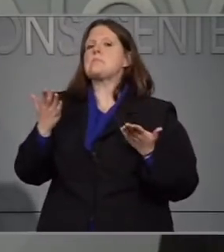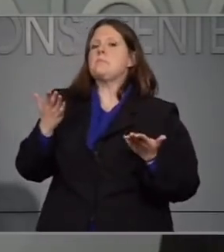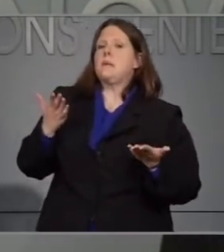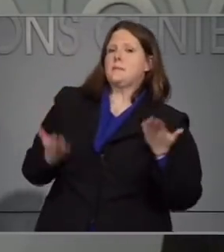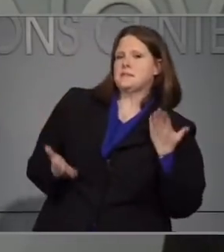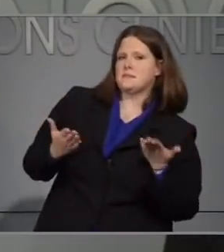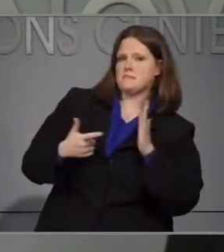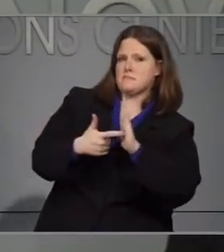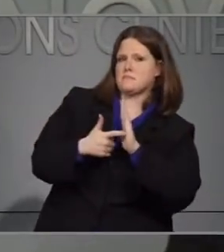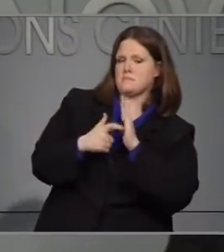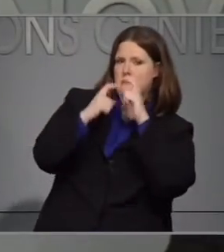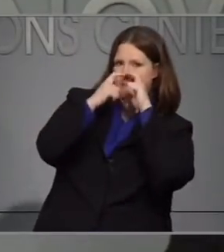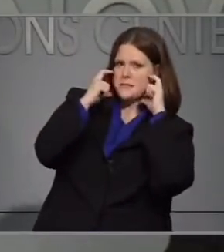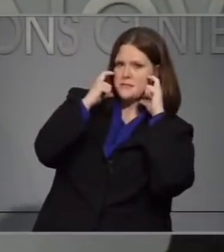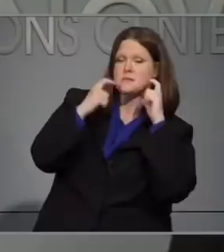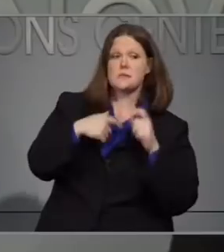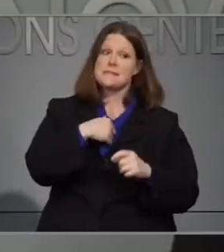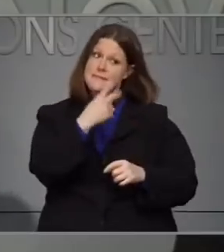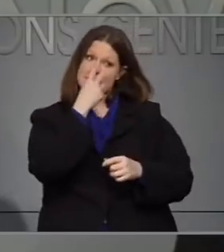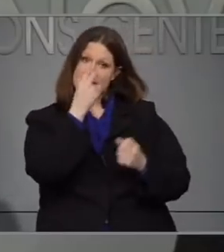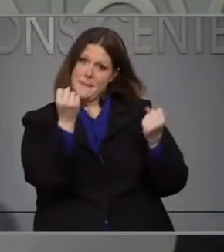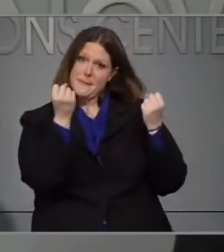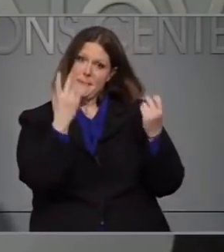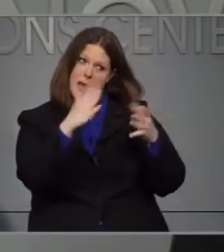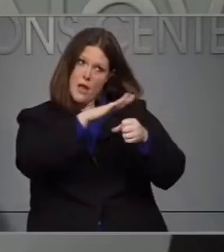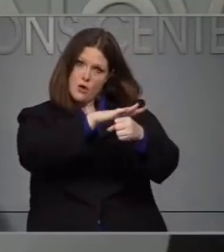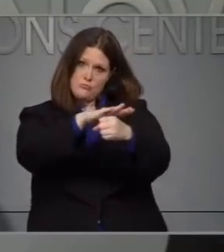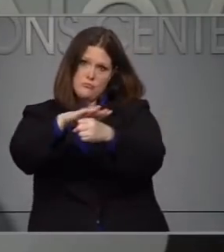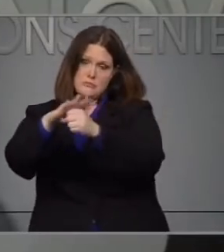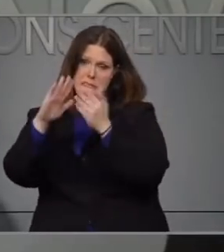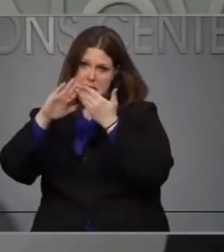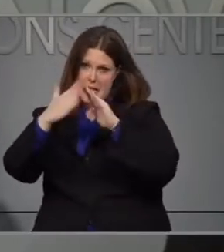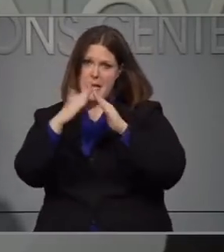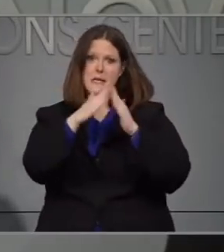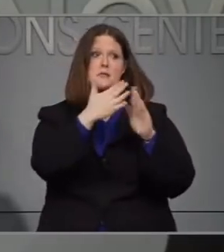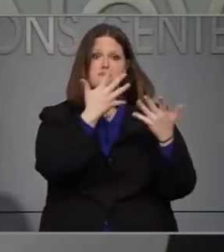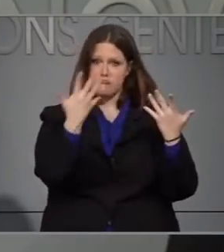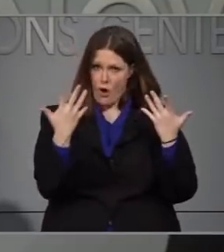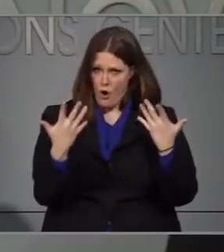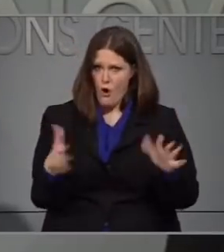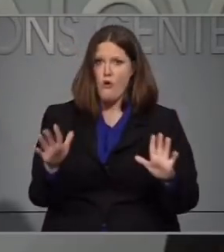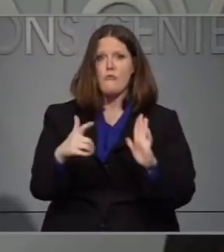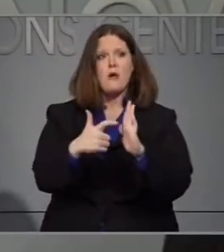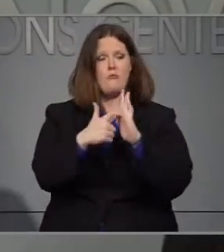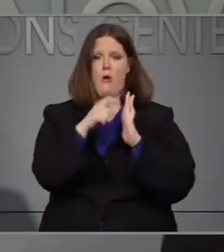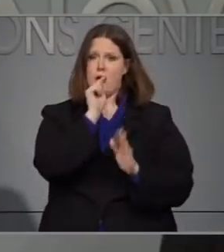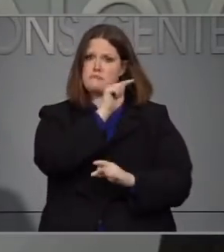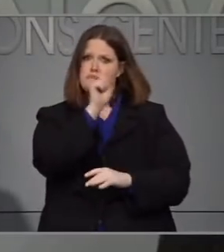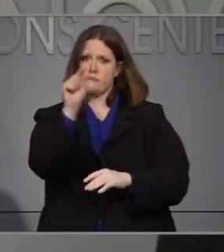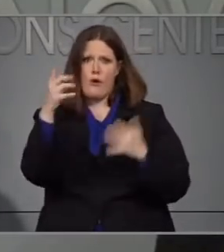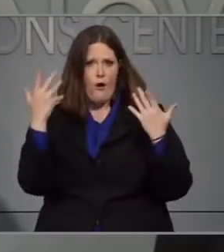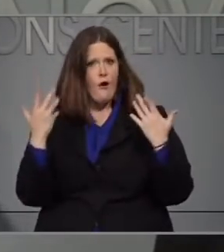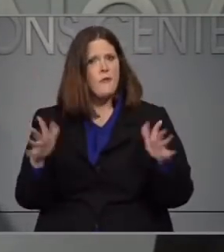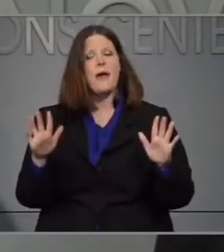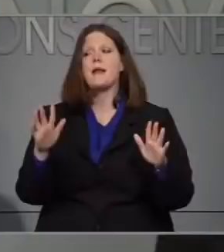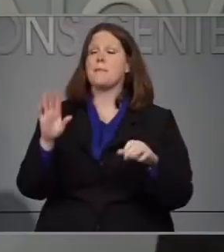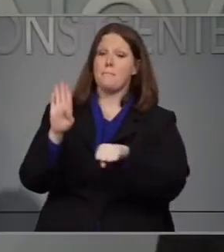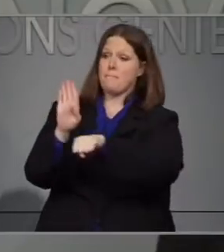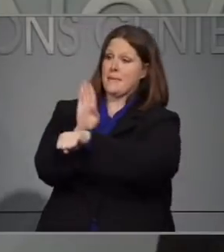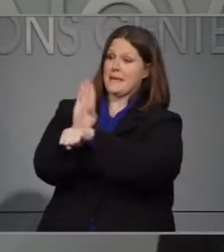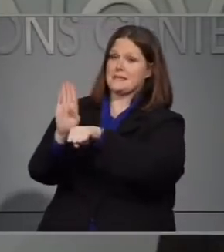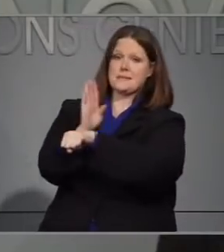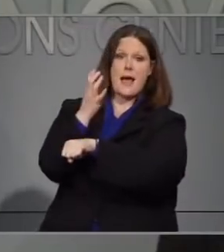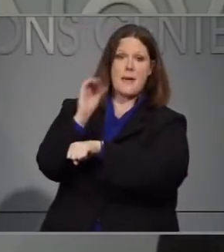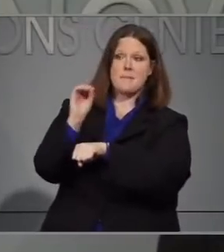seen a number of local municipalities move forward with those actions. We've already heard from the business community that